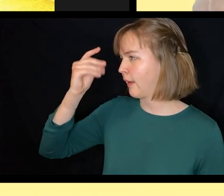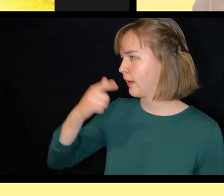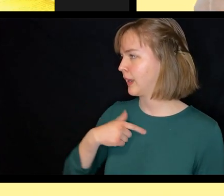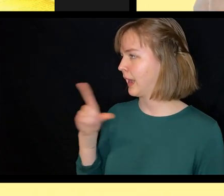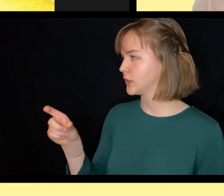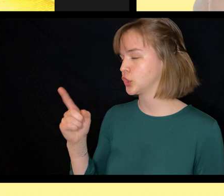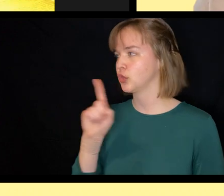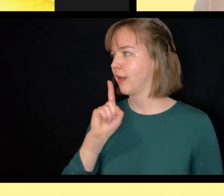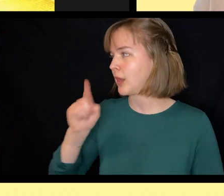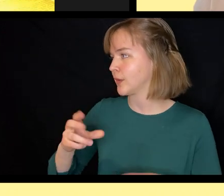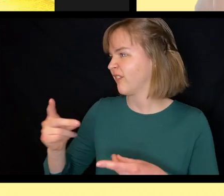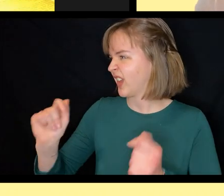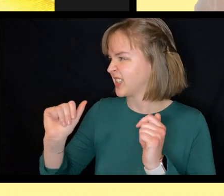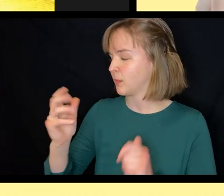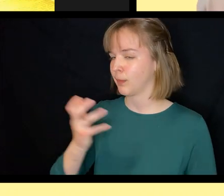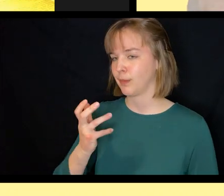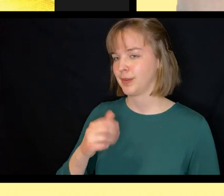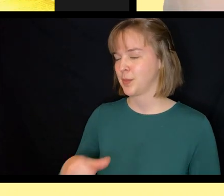very impressive.